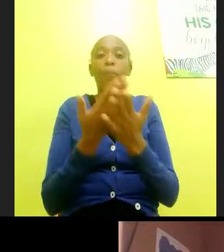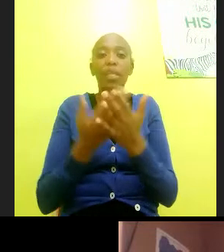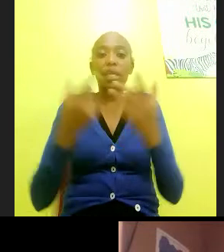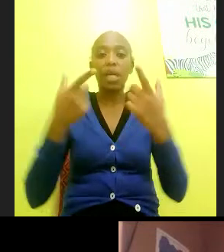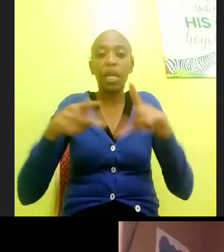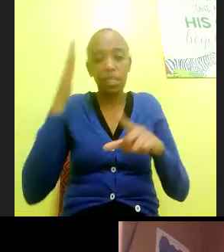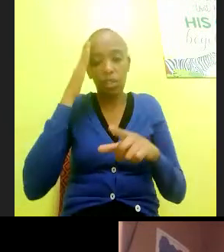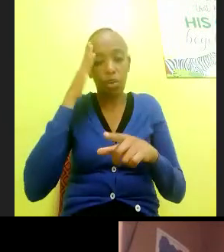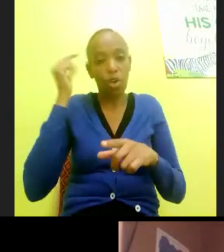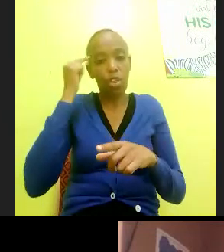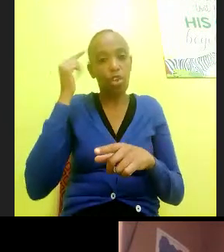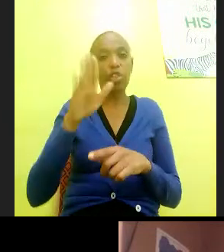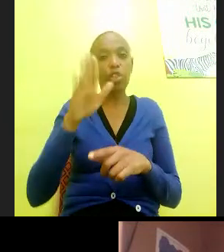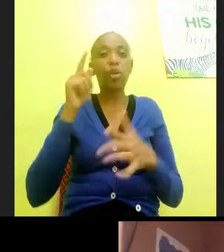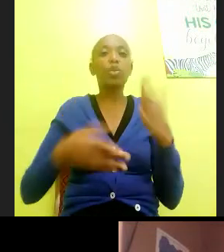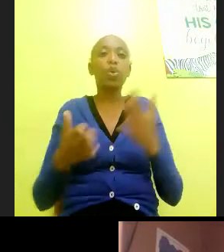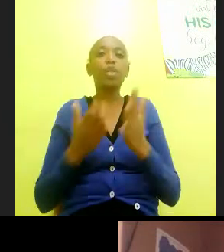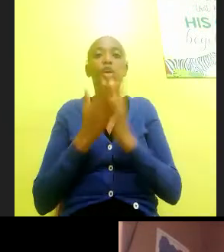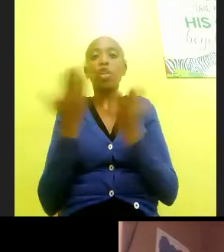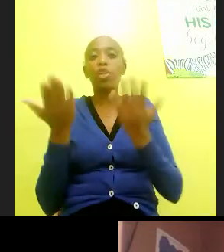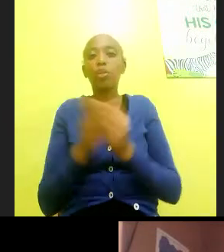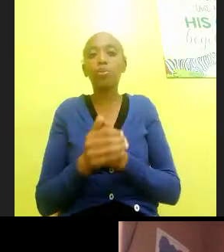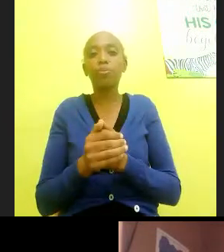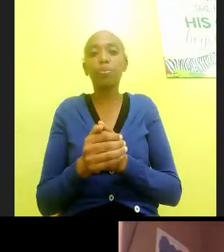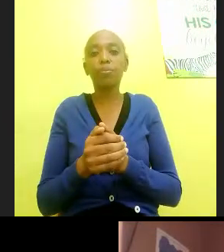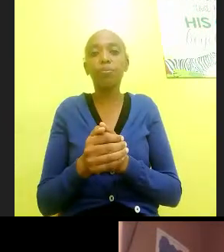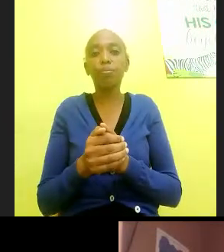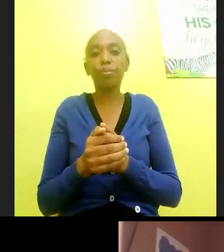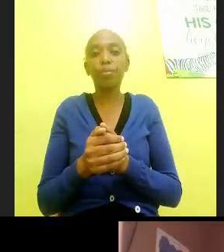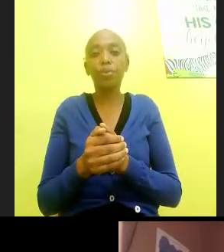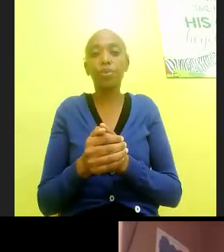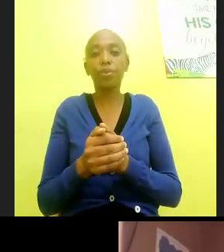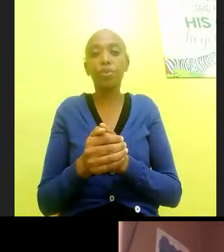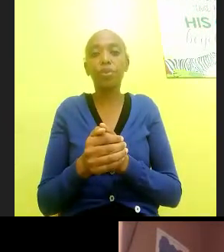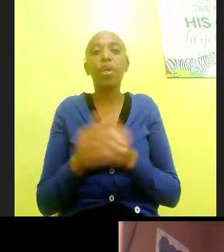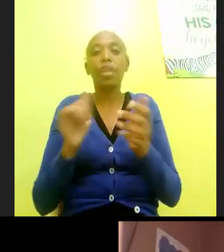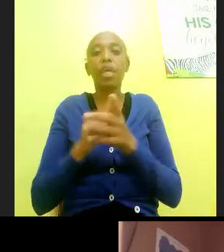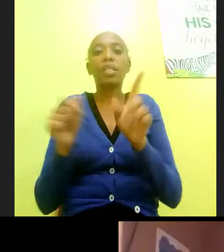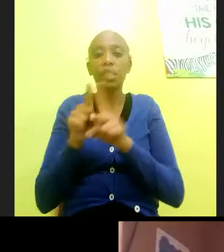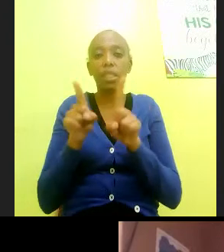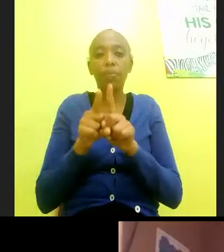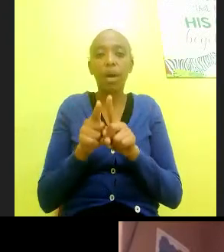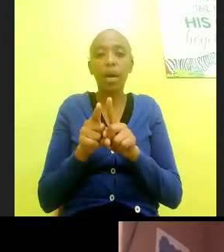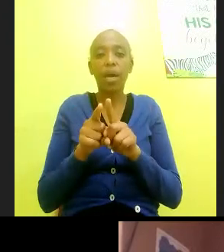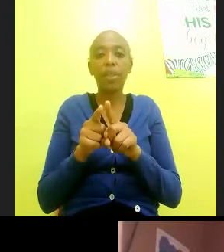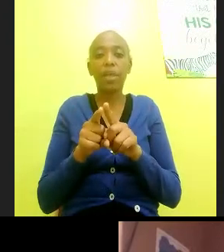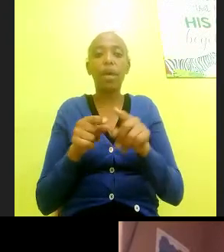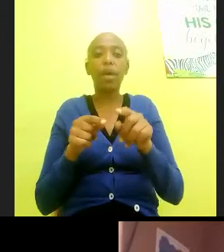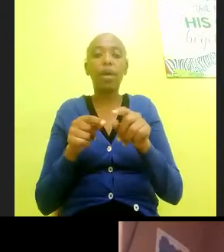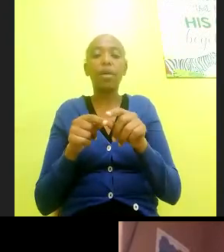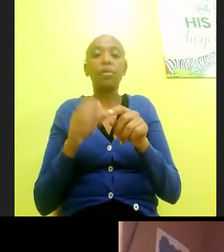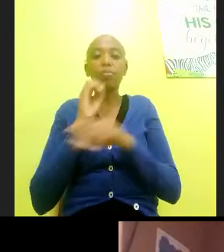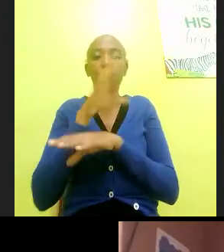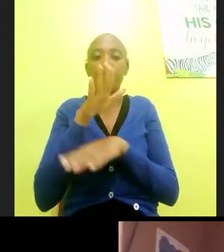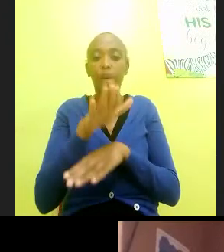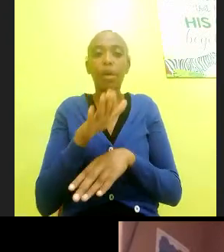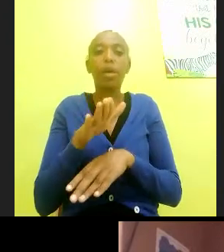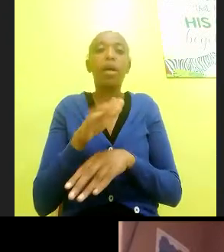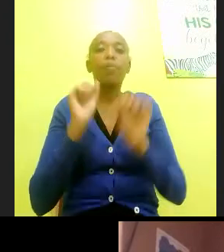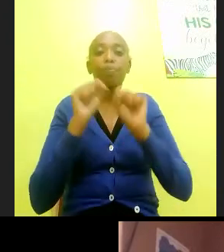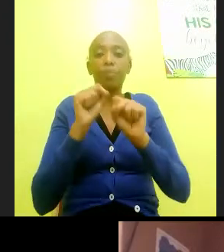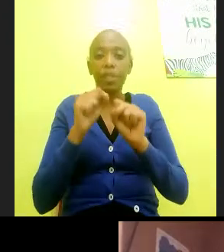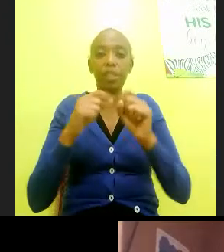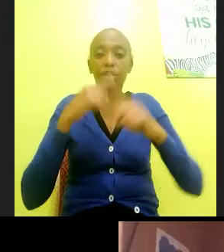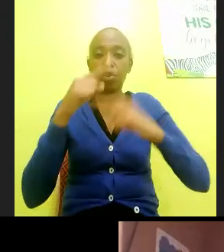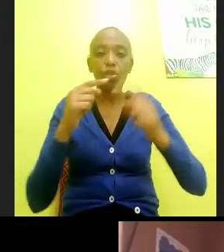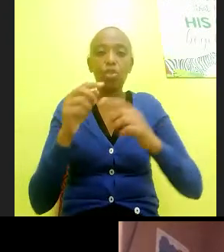thoughts through the Q&A chat box, which is also at the bottom of your screen. Just go ahead and use that. We would like